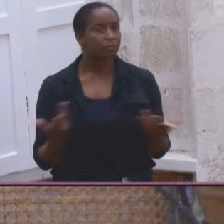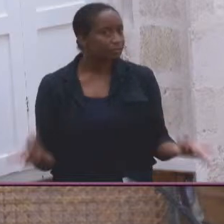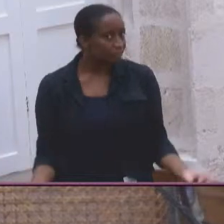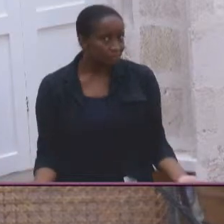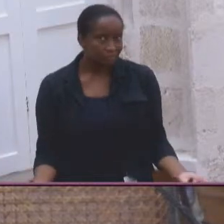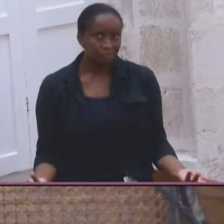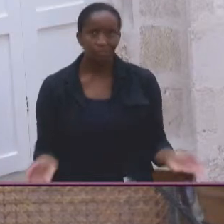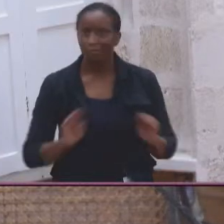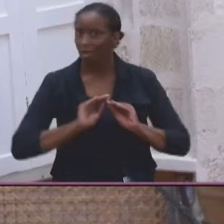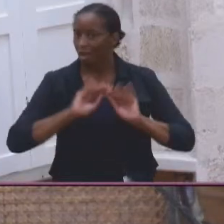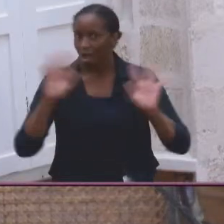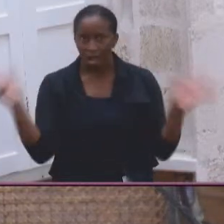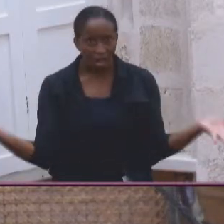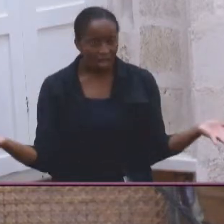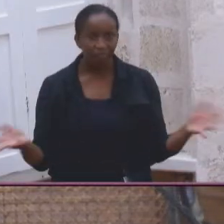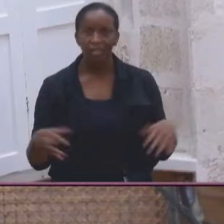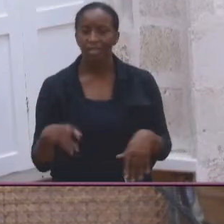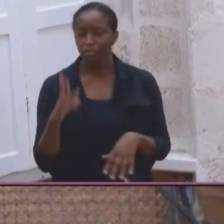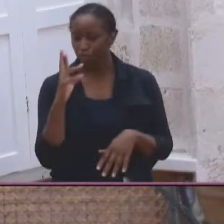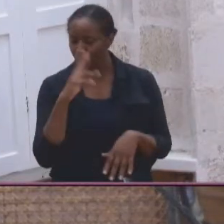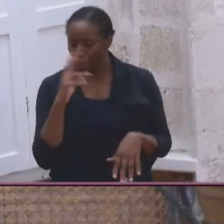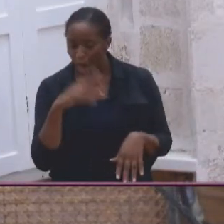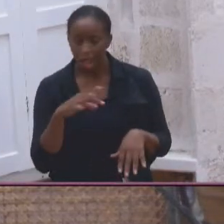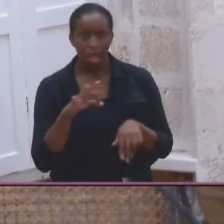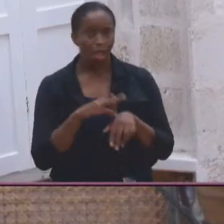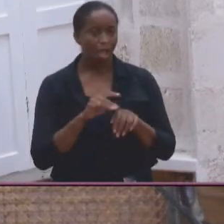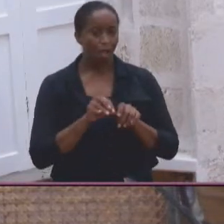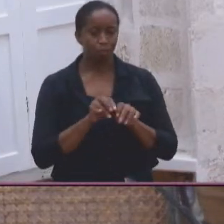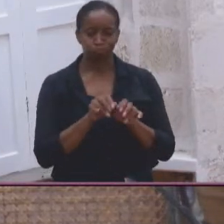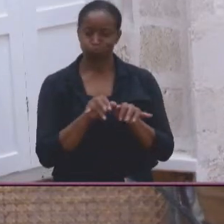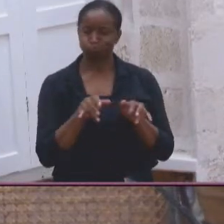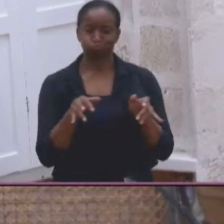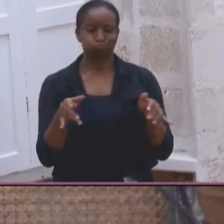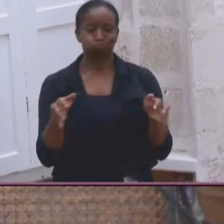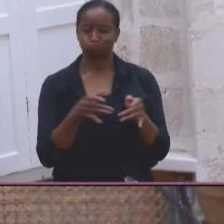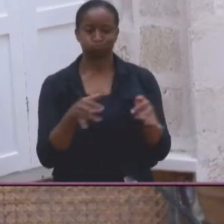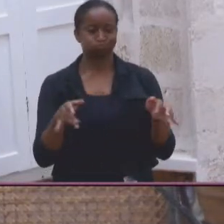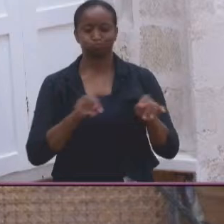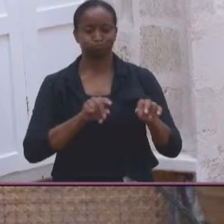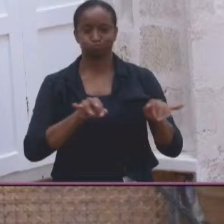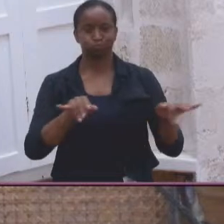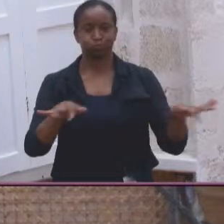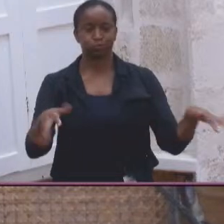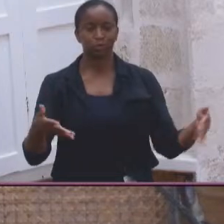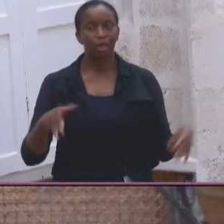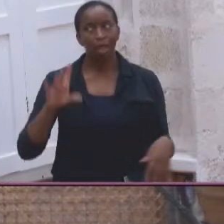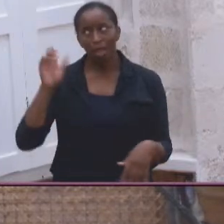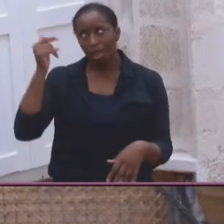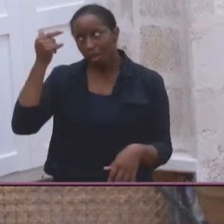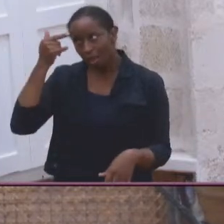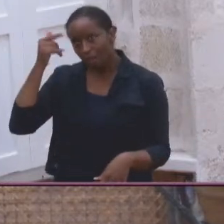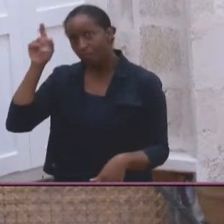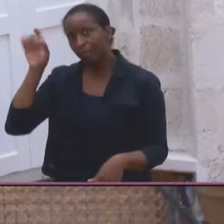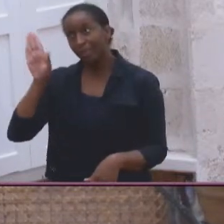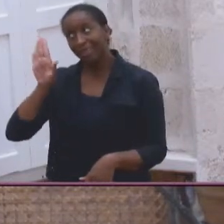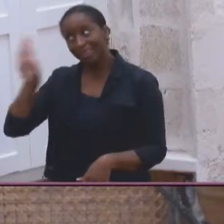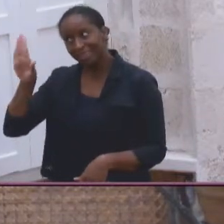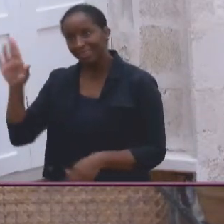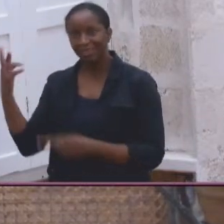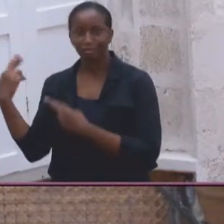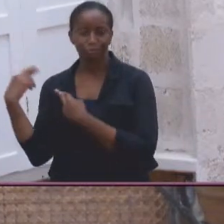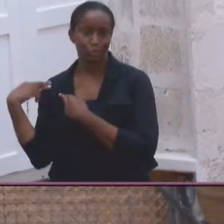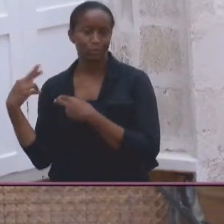ground for vermin. And the government needs to take responsibility to clean up that